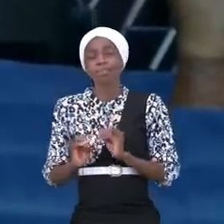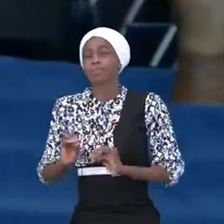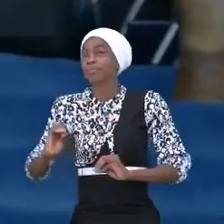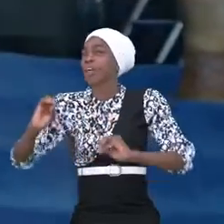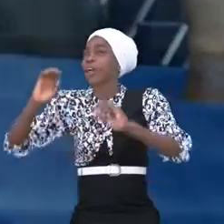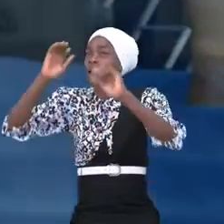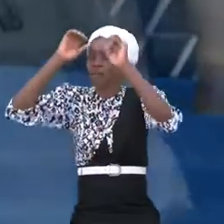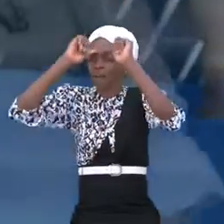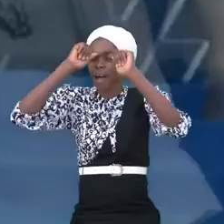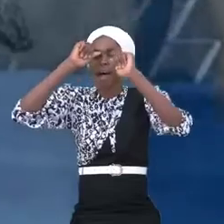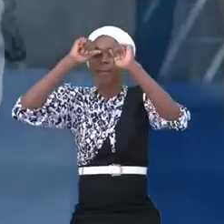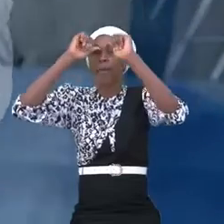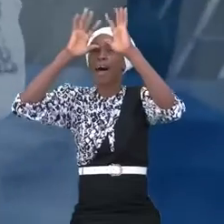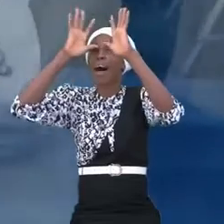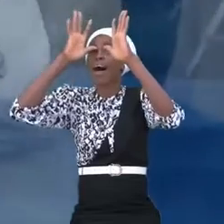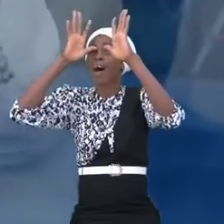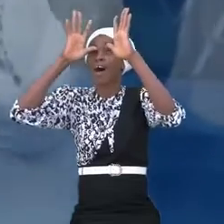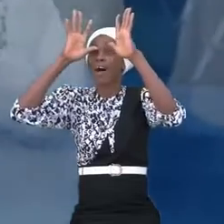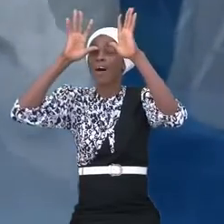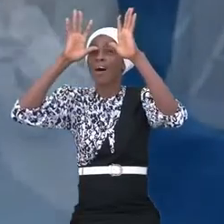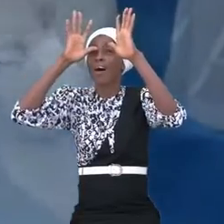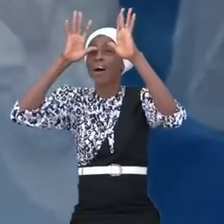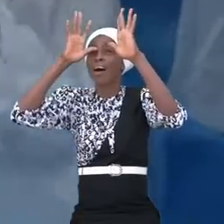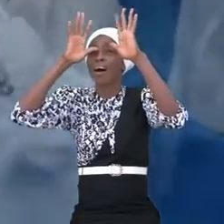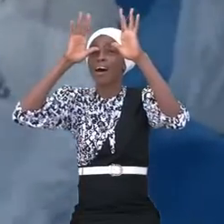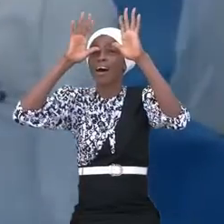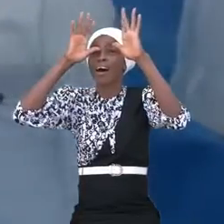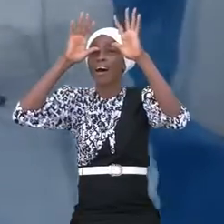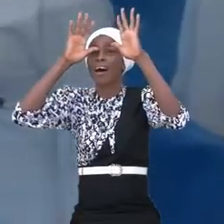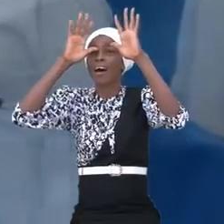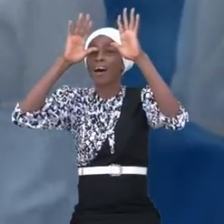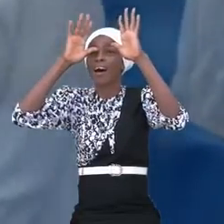Oh. Hey, Baba.